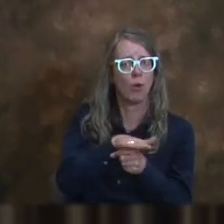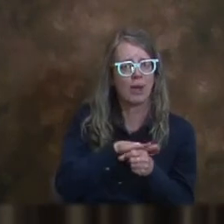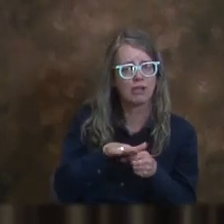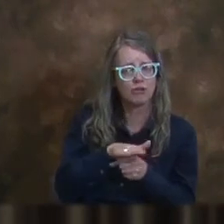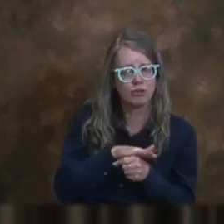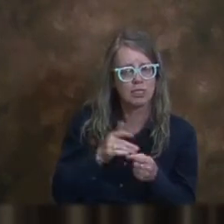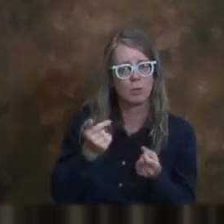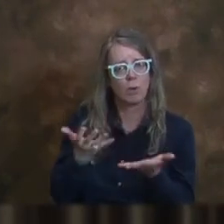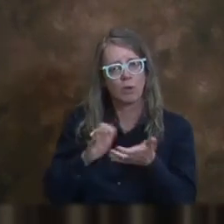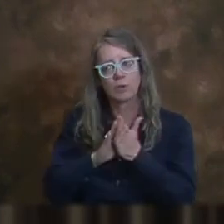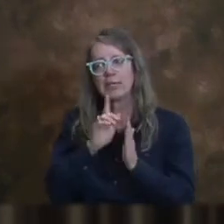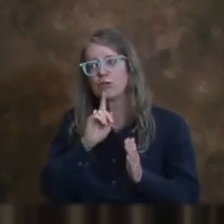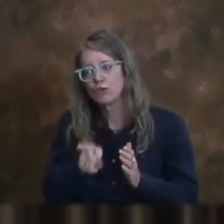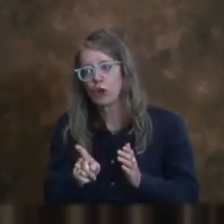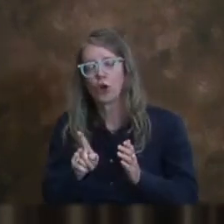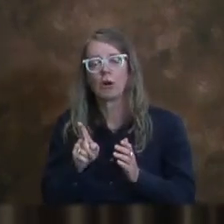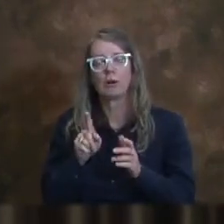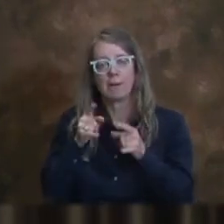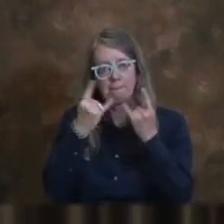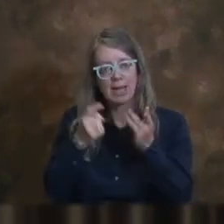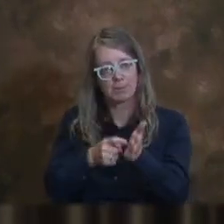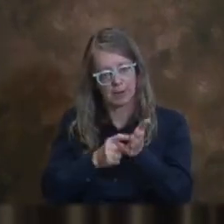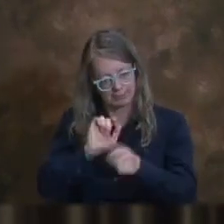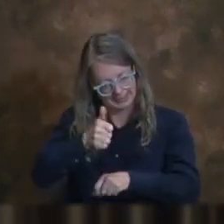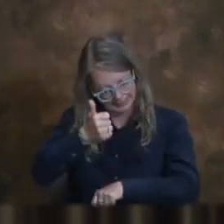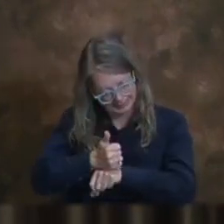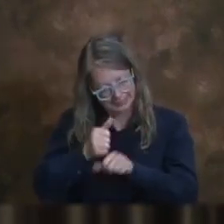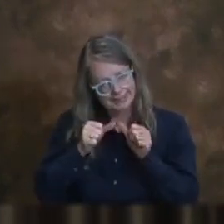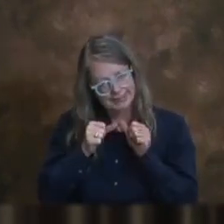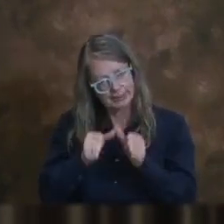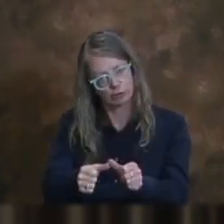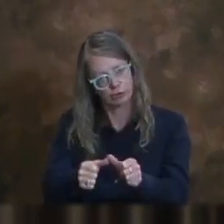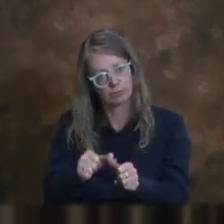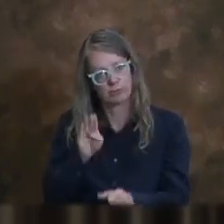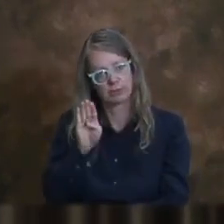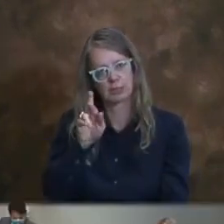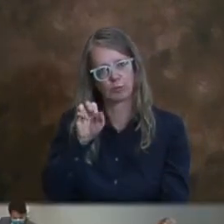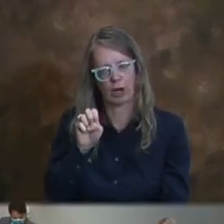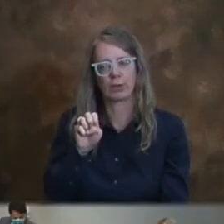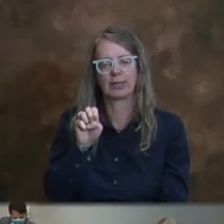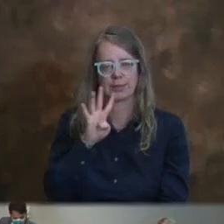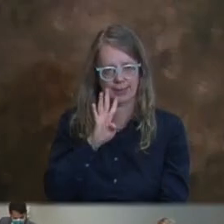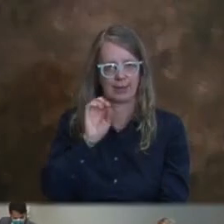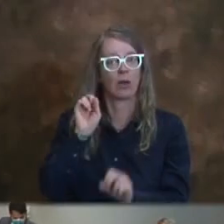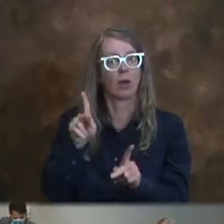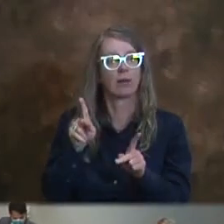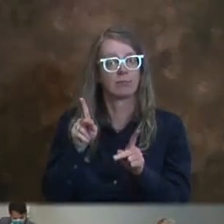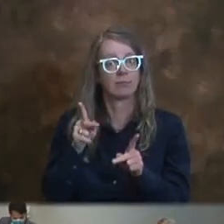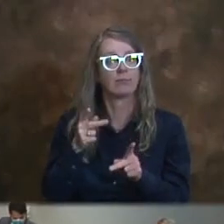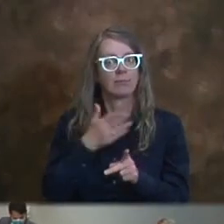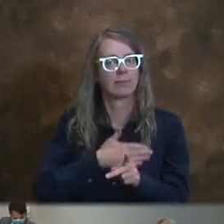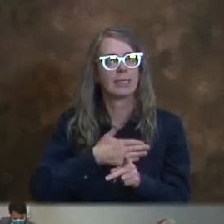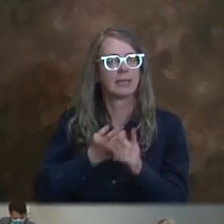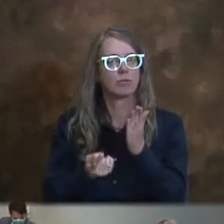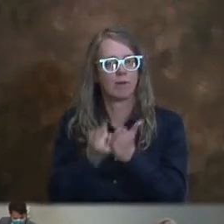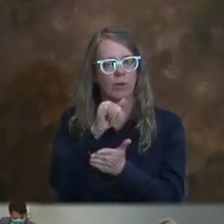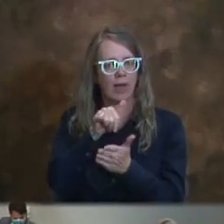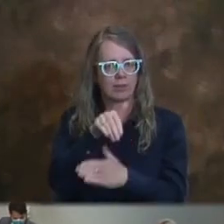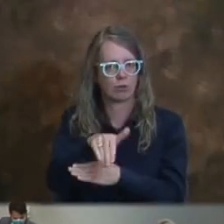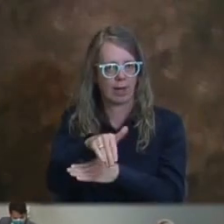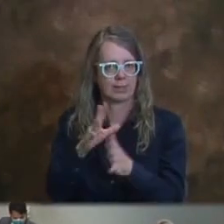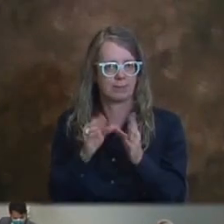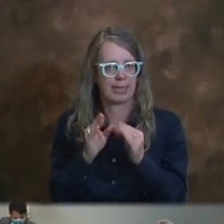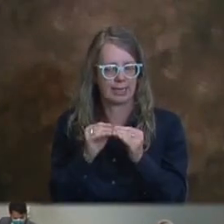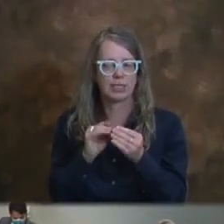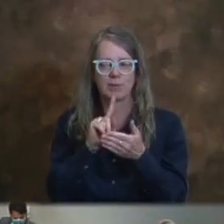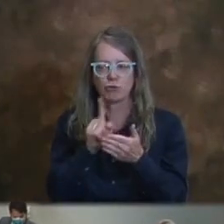we want to make sure that we keep those in place in those locations. Okay, so yeah, let's please just review that at the meeting this evening so that we make sure the public